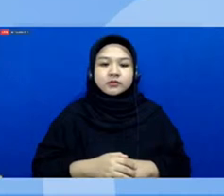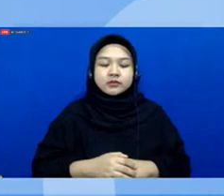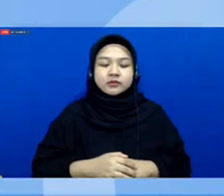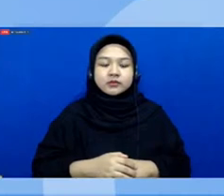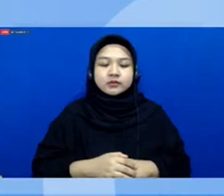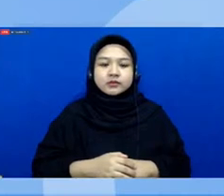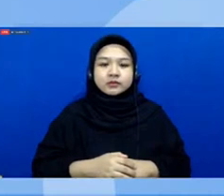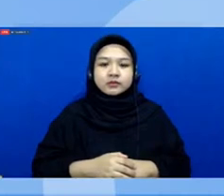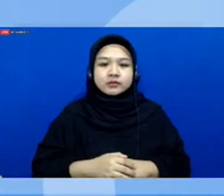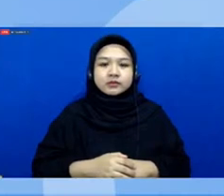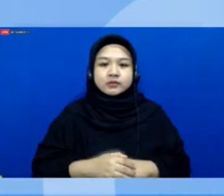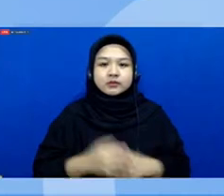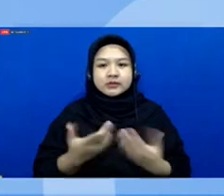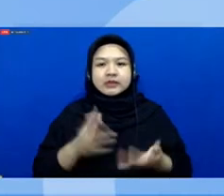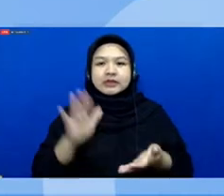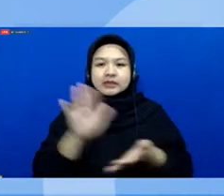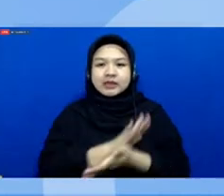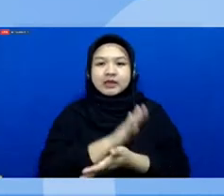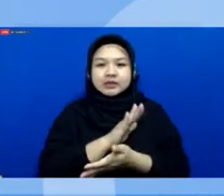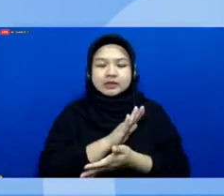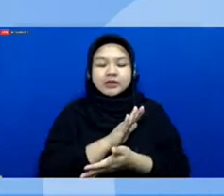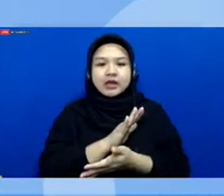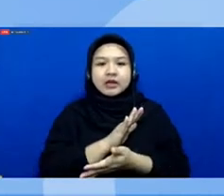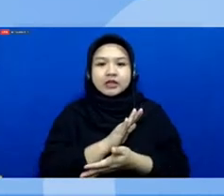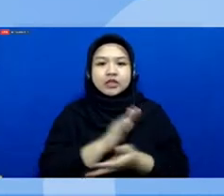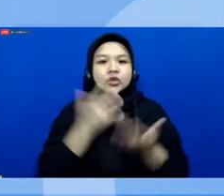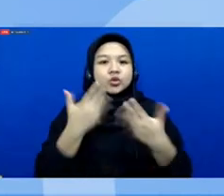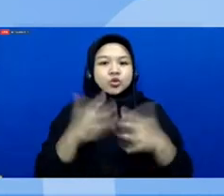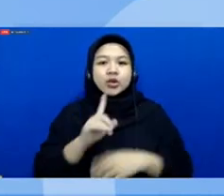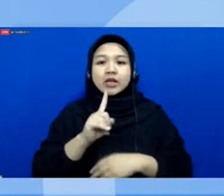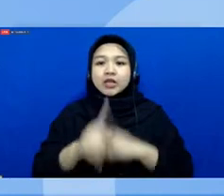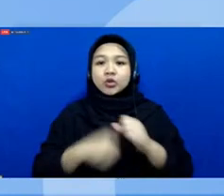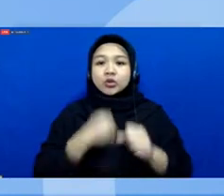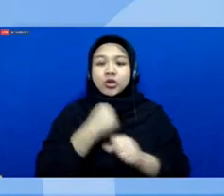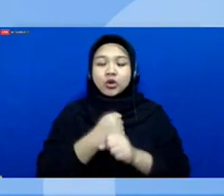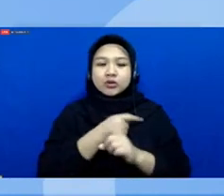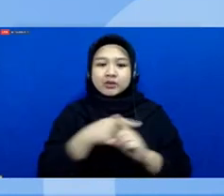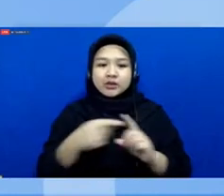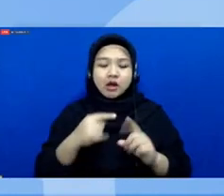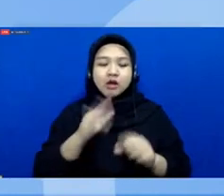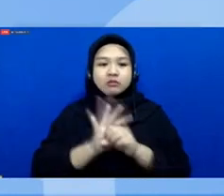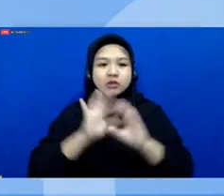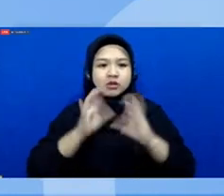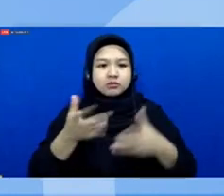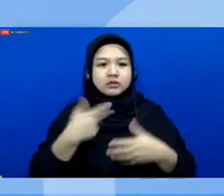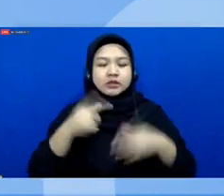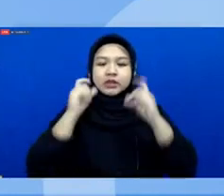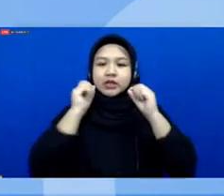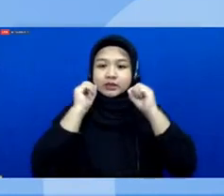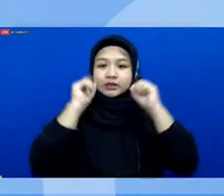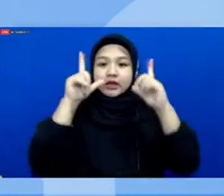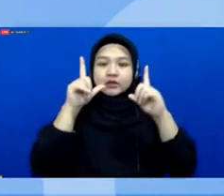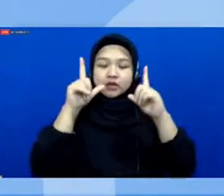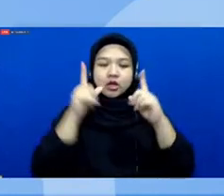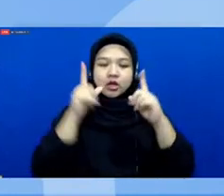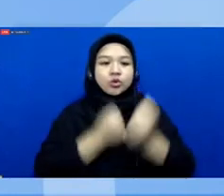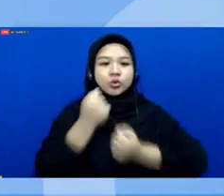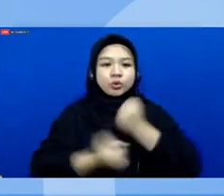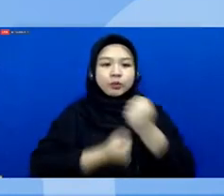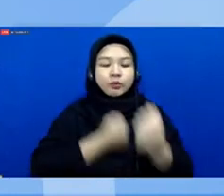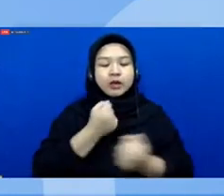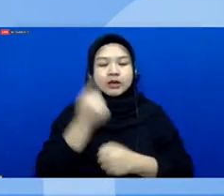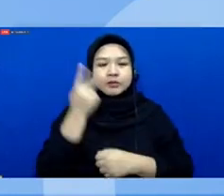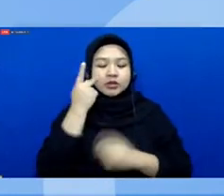Unfortunately, 1.5 years into the pandemic, we all realize that physical distancing continues to be challenging, including for